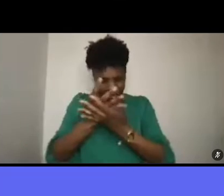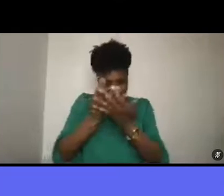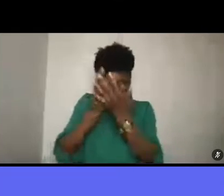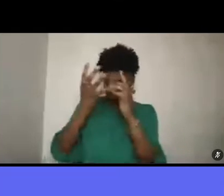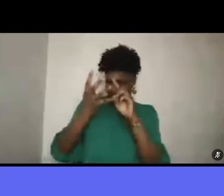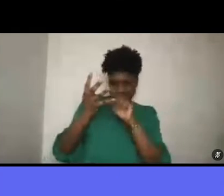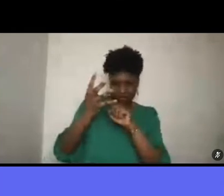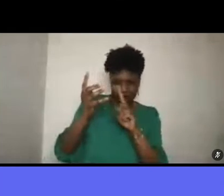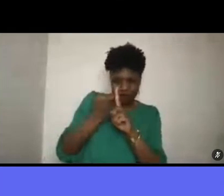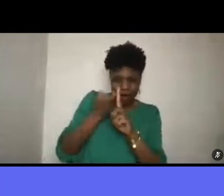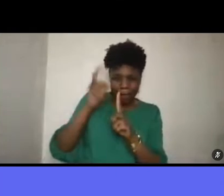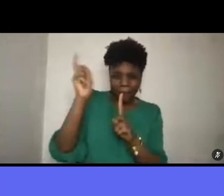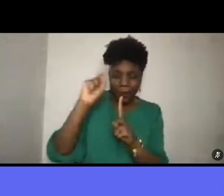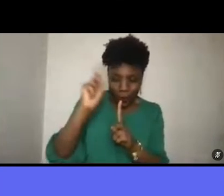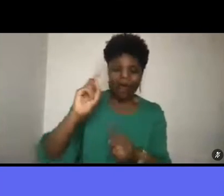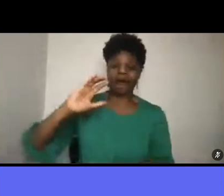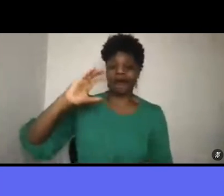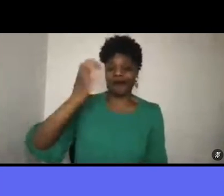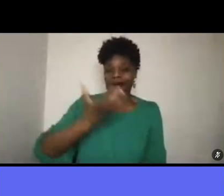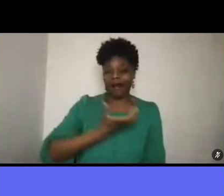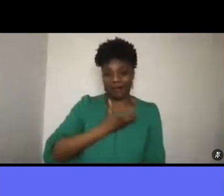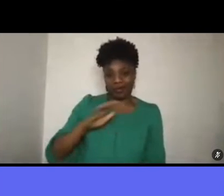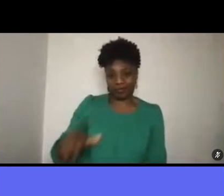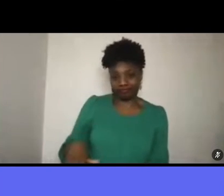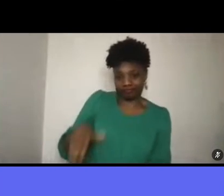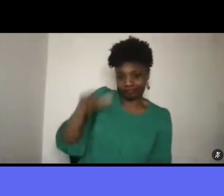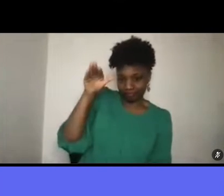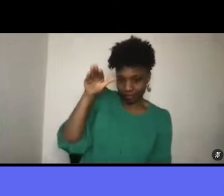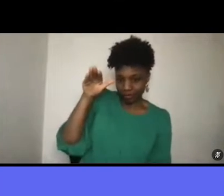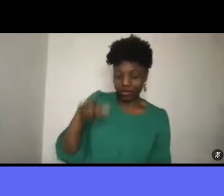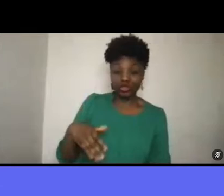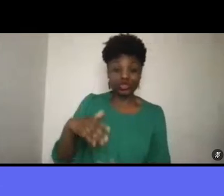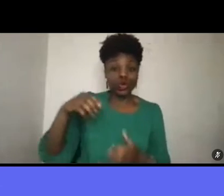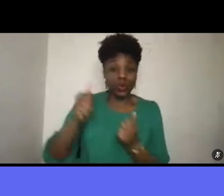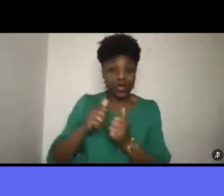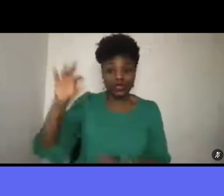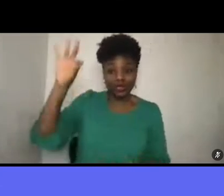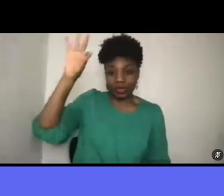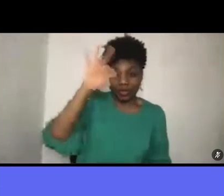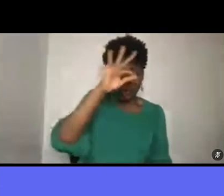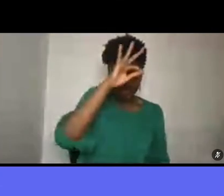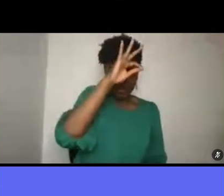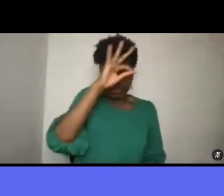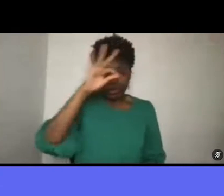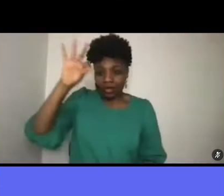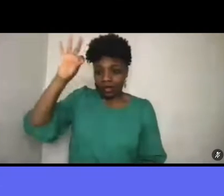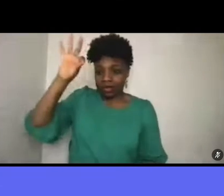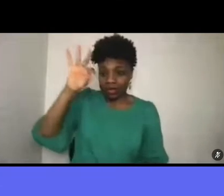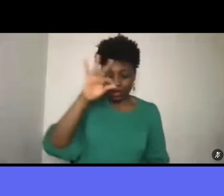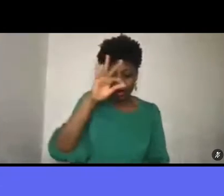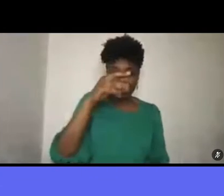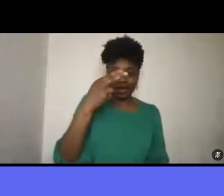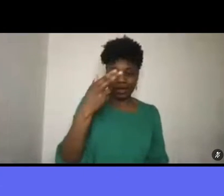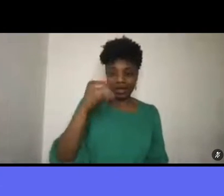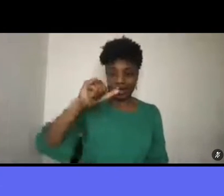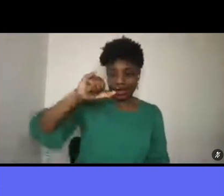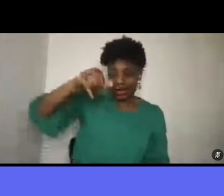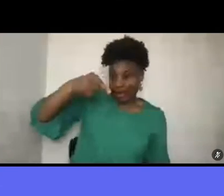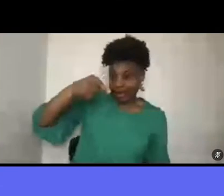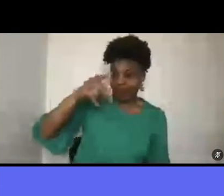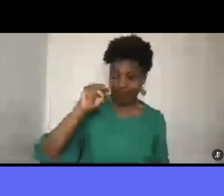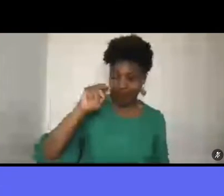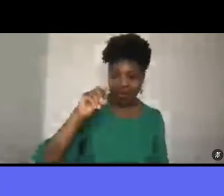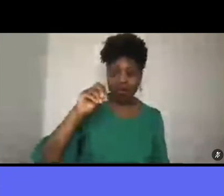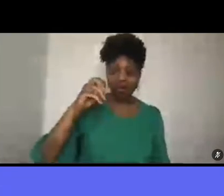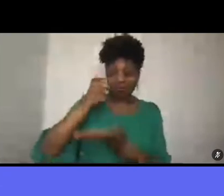the subconscious and then reframe those filters, reframe those beliefs, maybe even revisit those